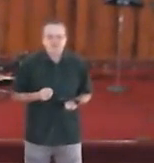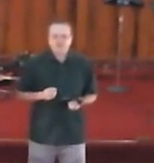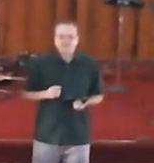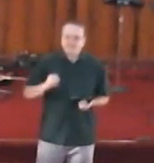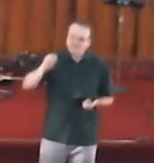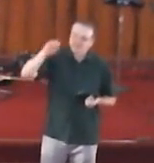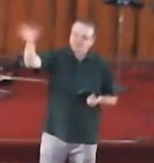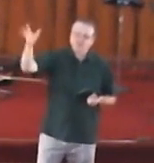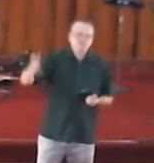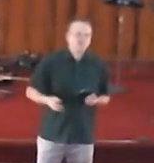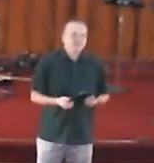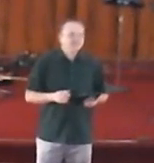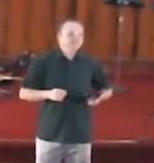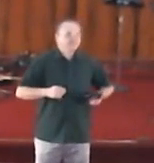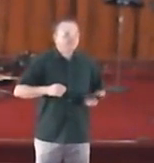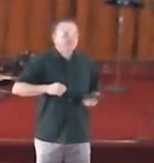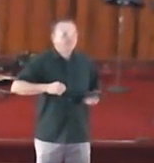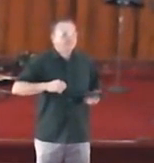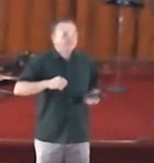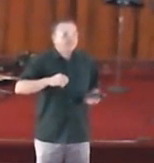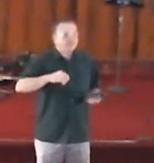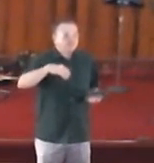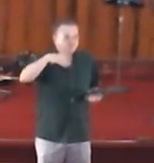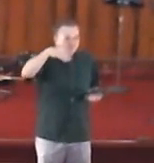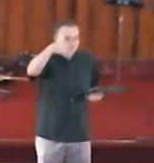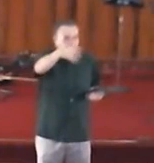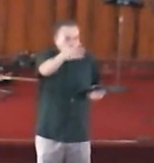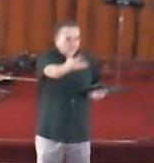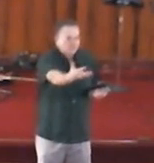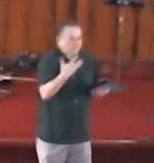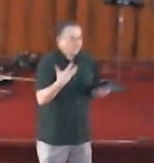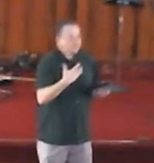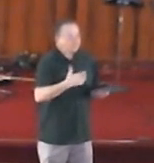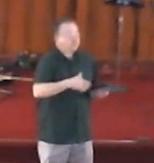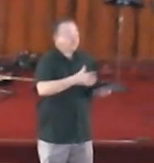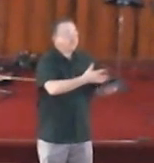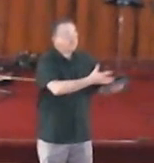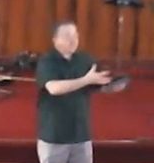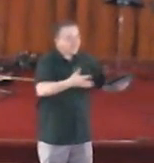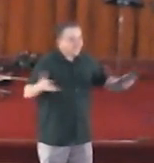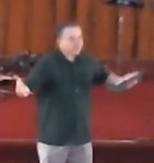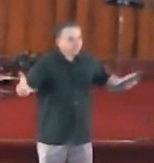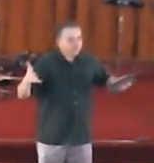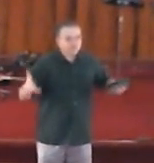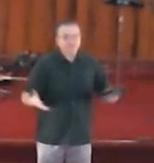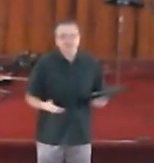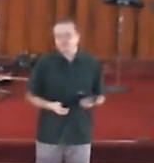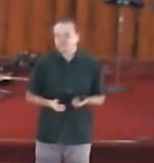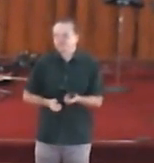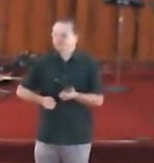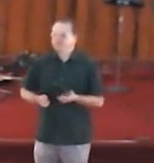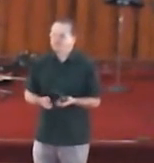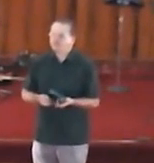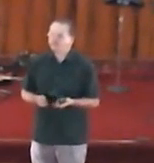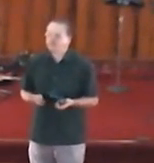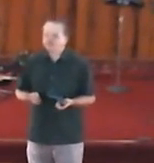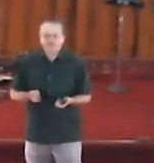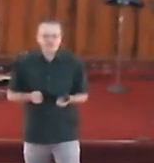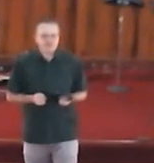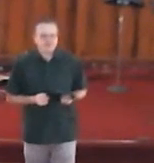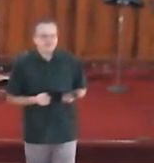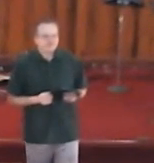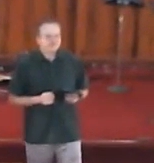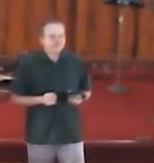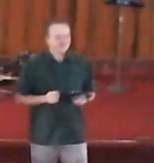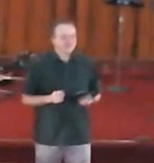y llegando al otro país, los que lo estaban recibiendo le regalaron un carro. His name was